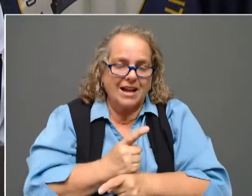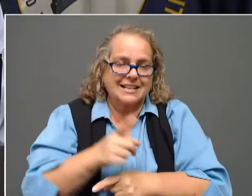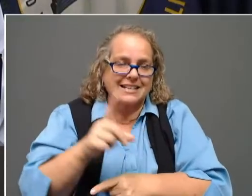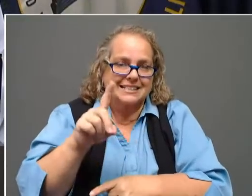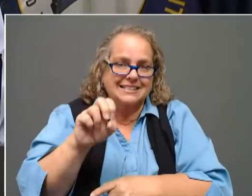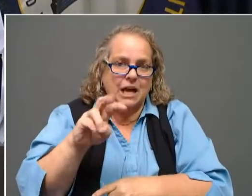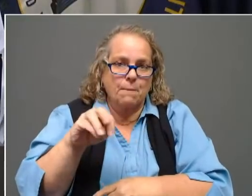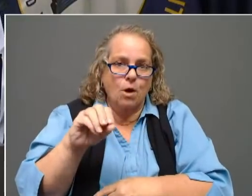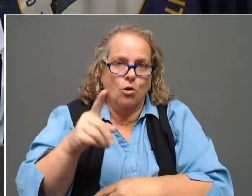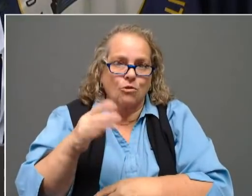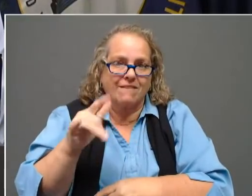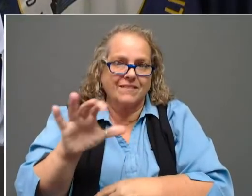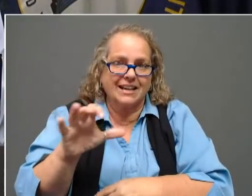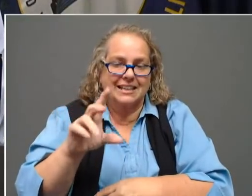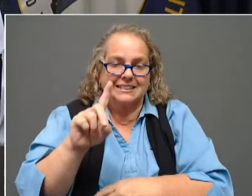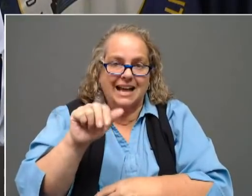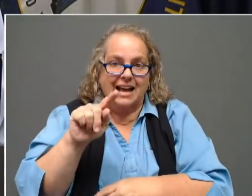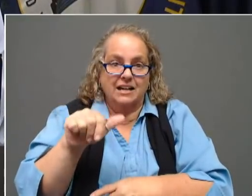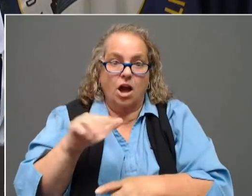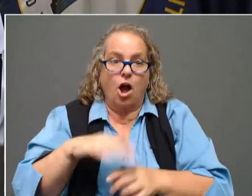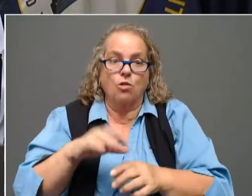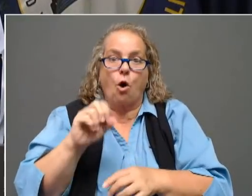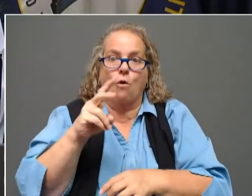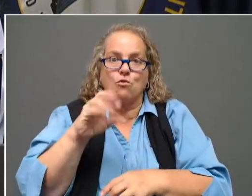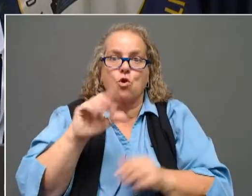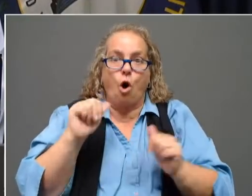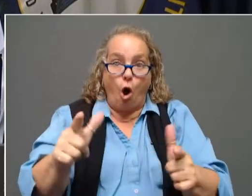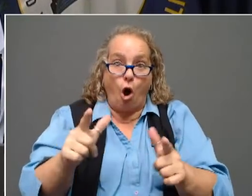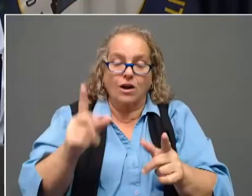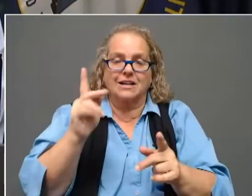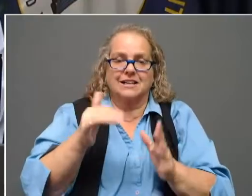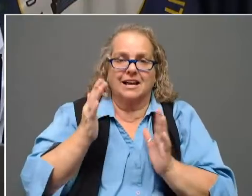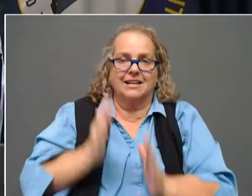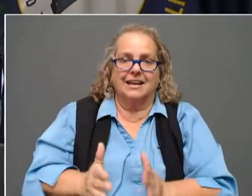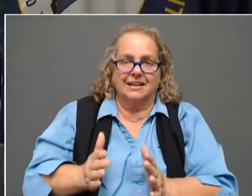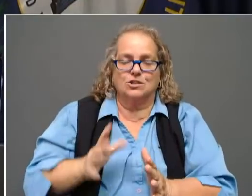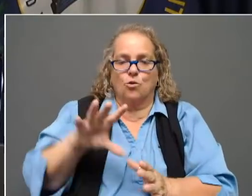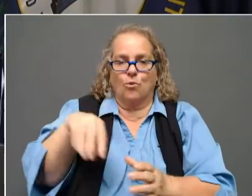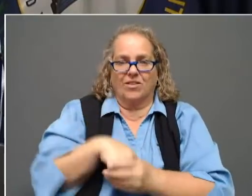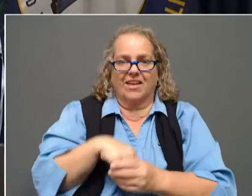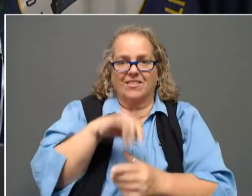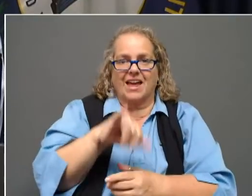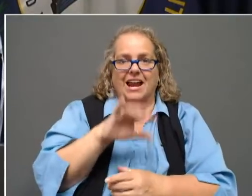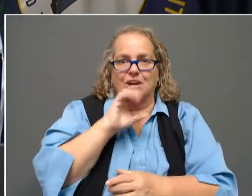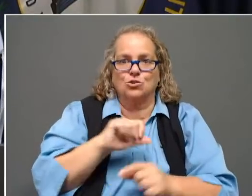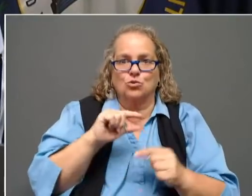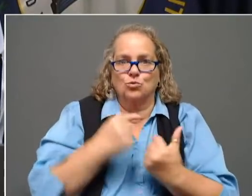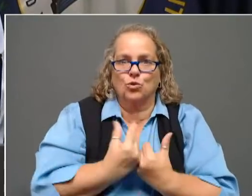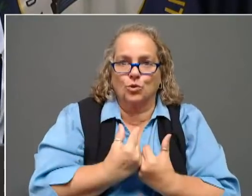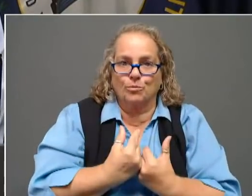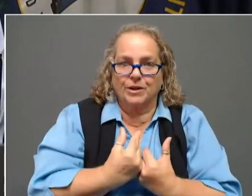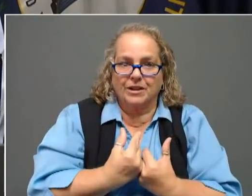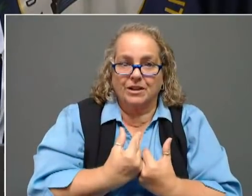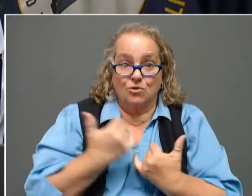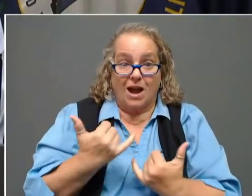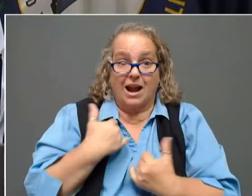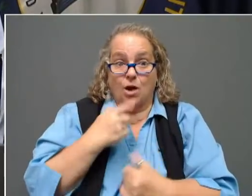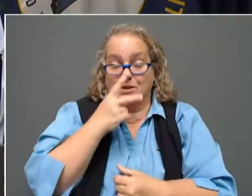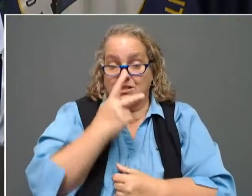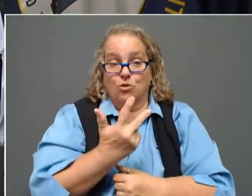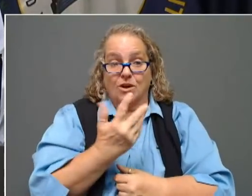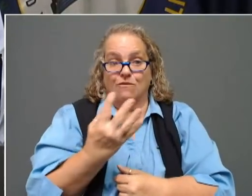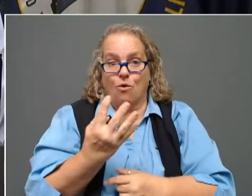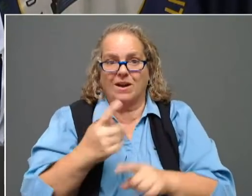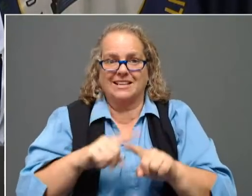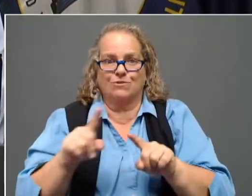denominator, on the overall number of Kentuckians that fall into that area. Right now we've seen 3 or 4 different